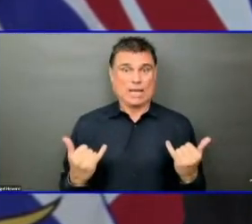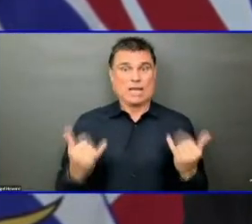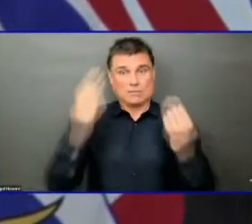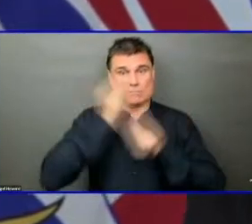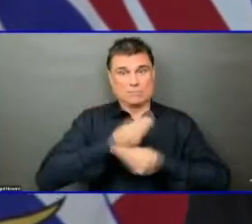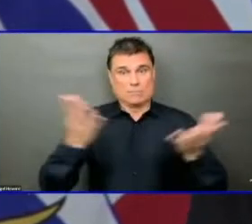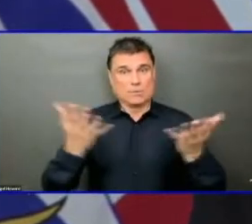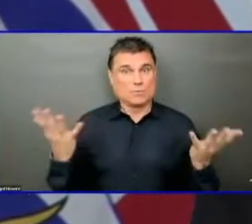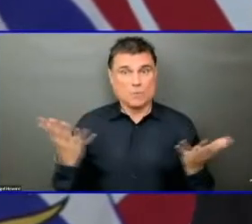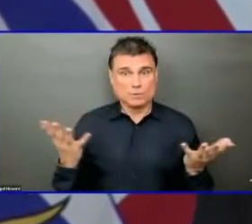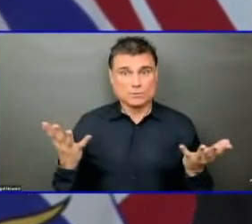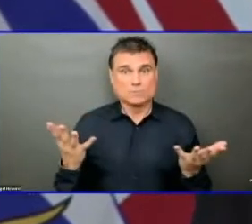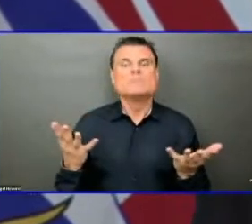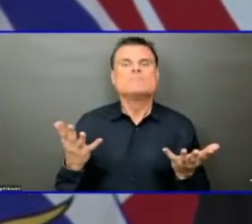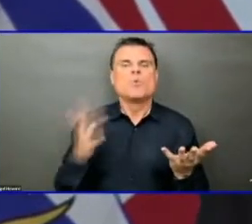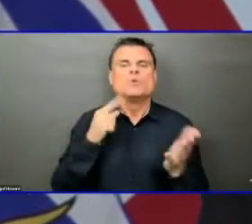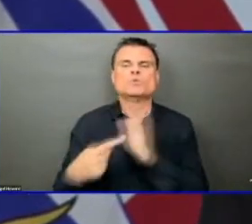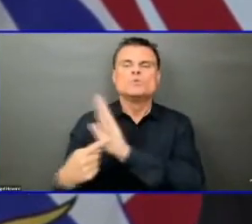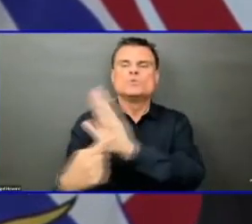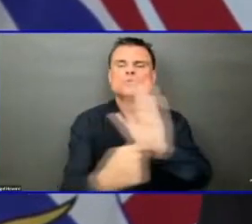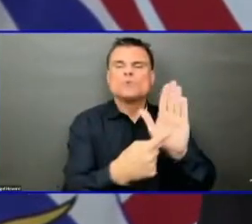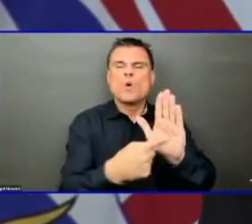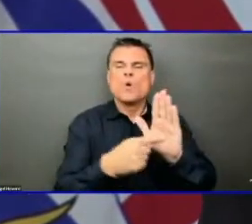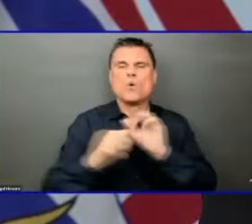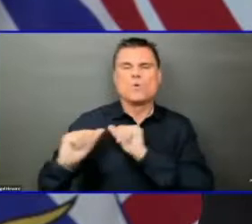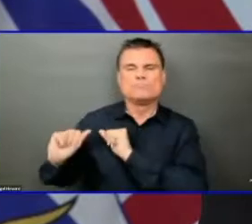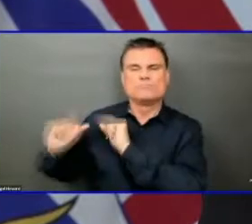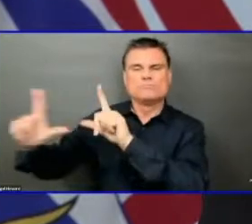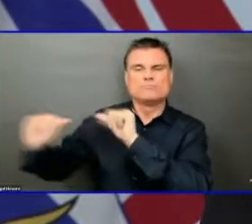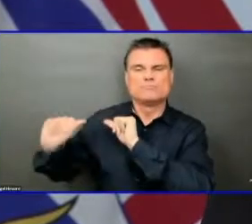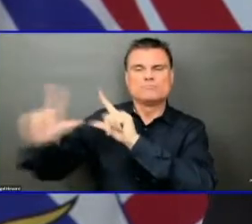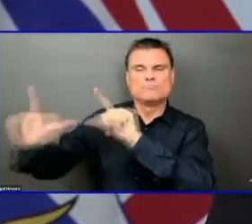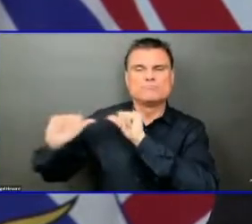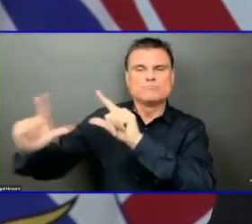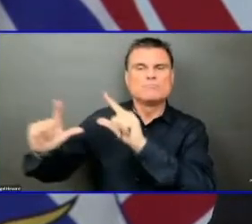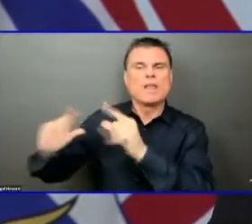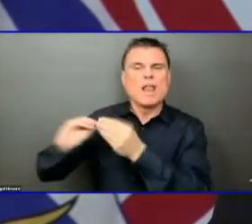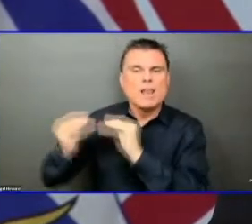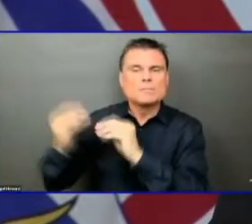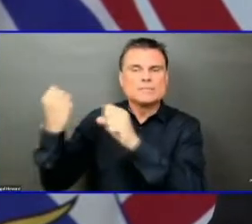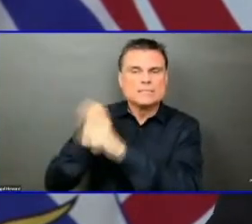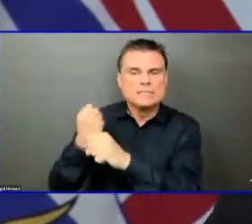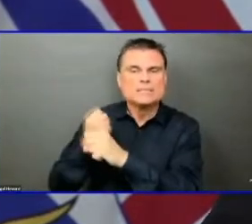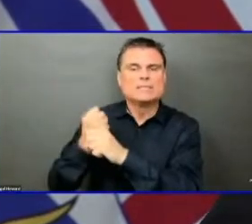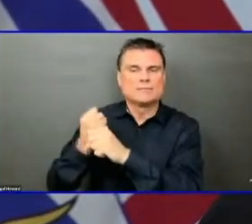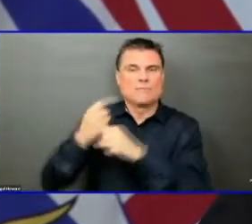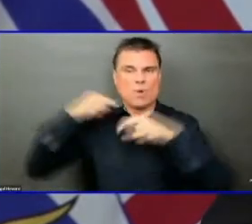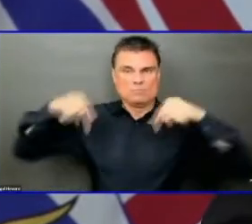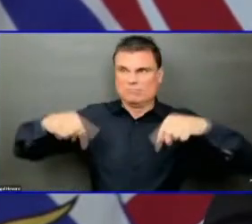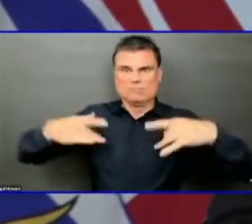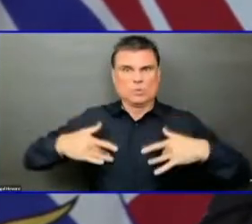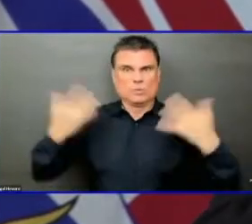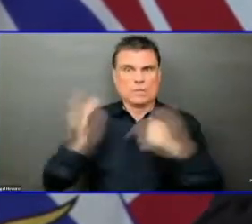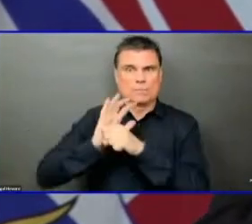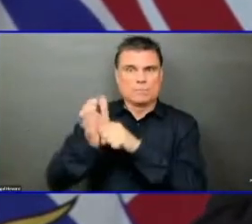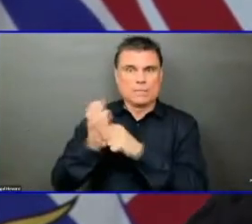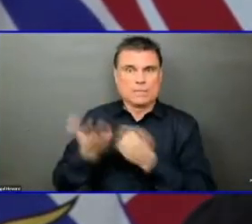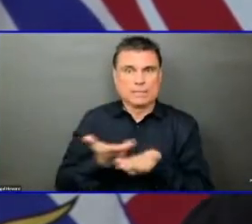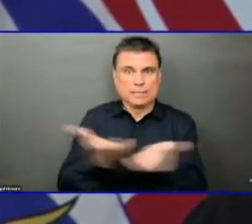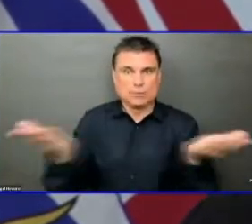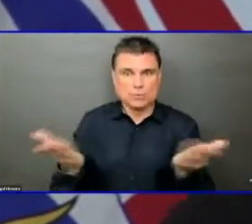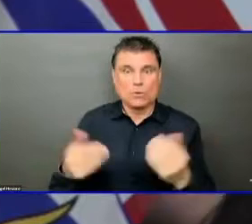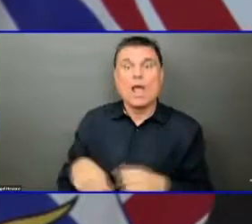and epidemiologic data for the pandemic as it is in BC. And then this afternoon, we'll have a statement with today's